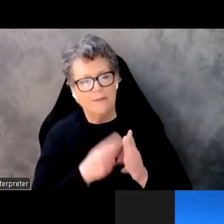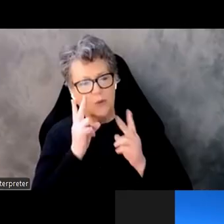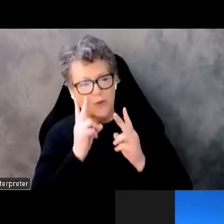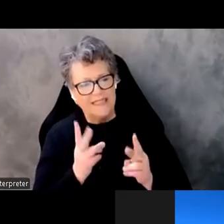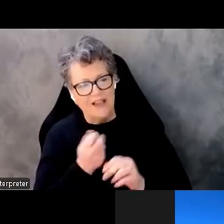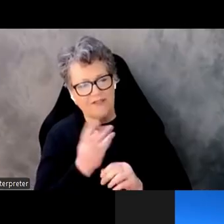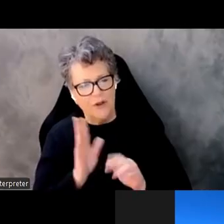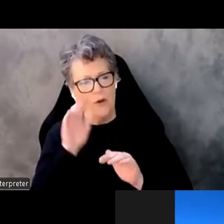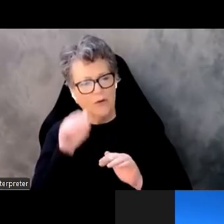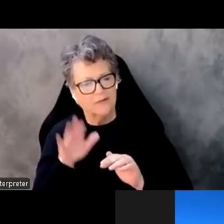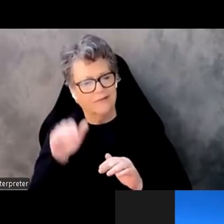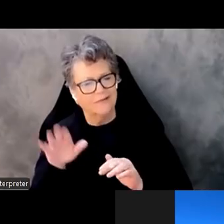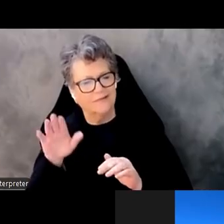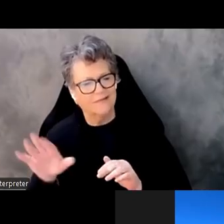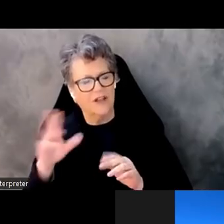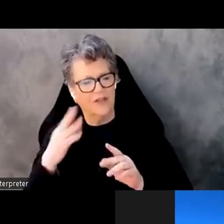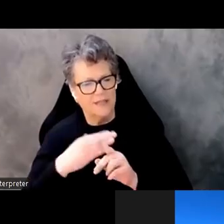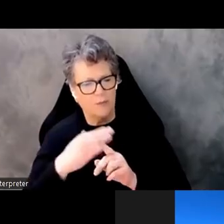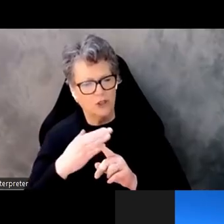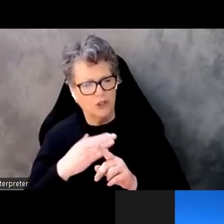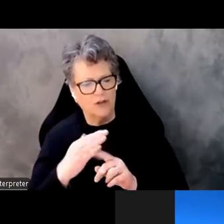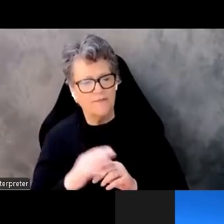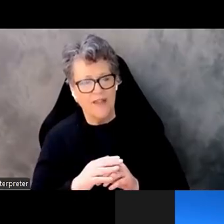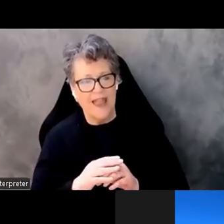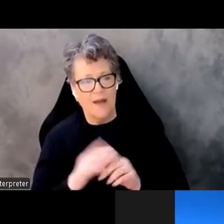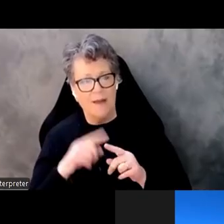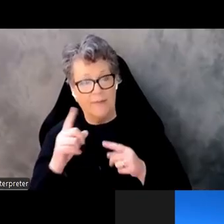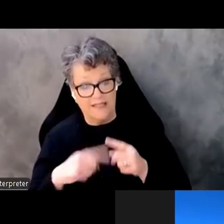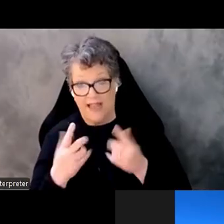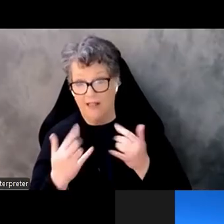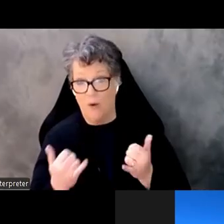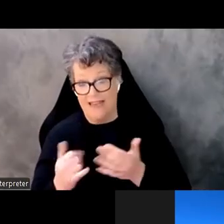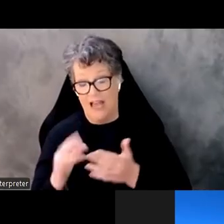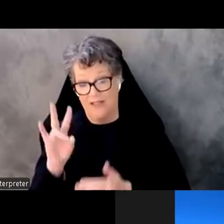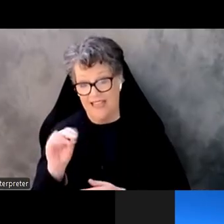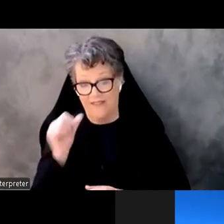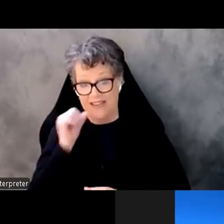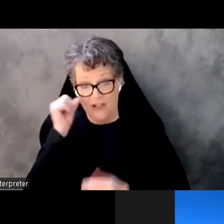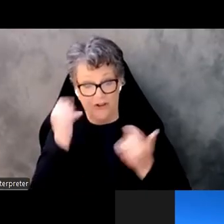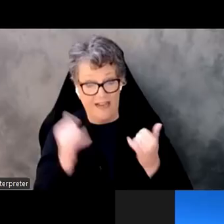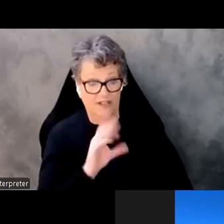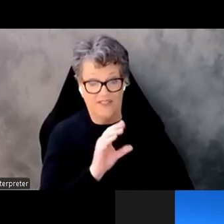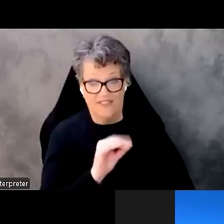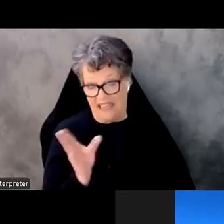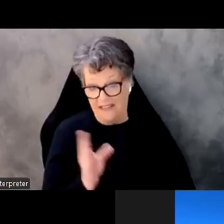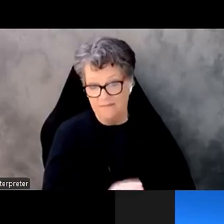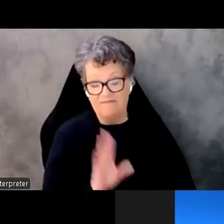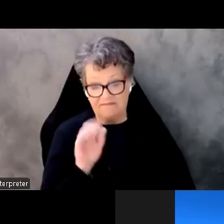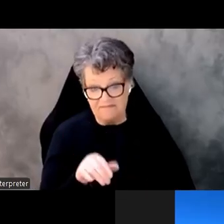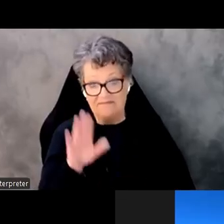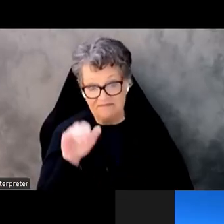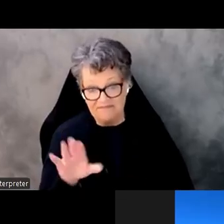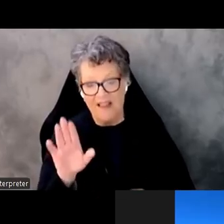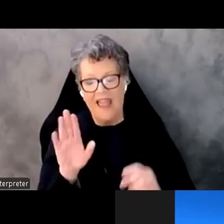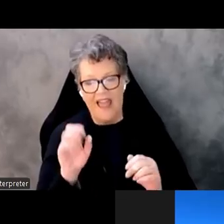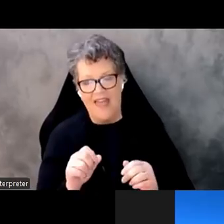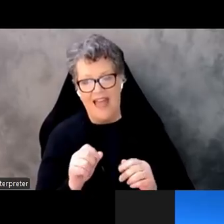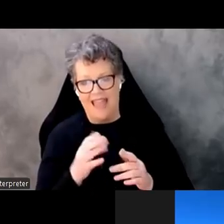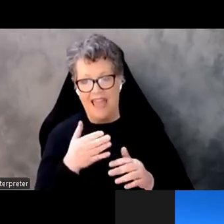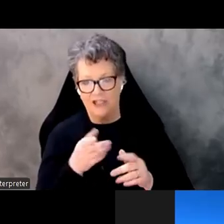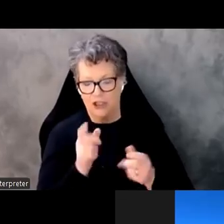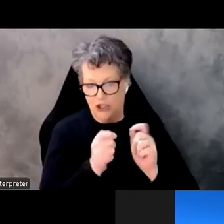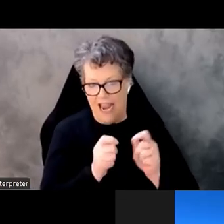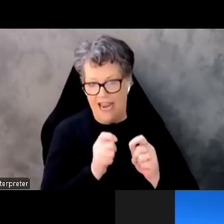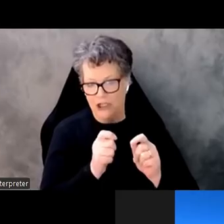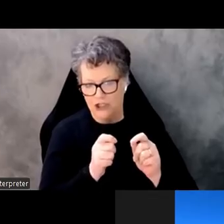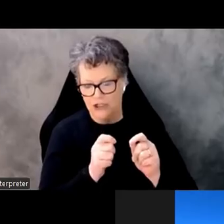of those temperature changes that might be kind of cycling right now, it was 70 yesterday, now it's 50 out, that can kind of intermittently change